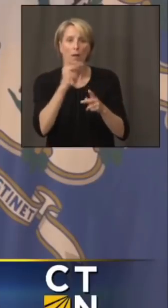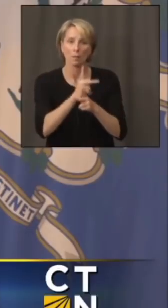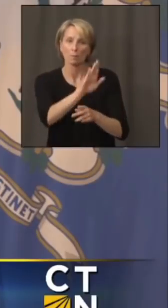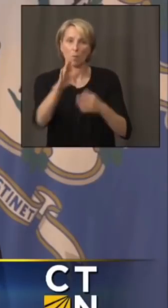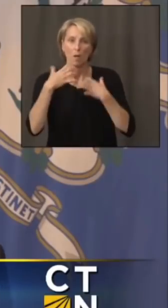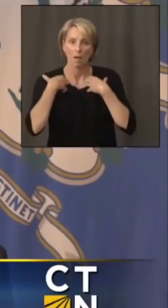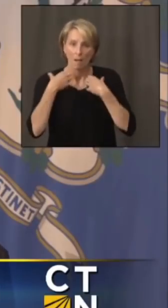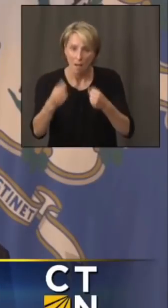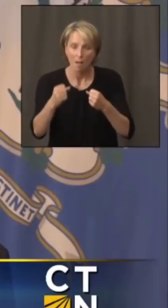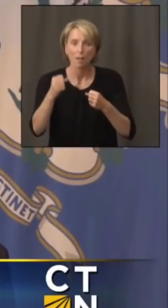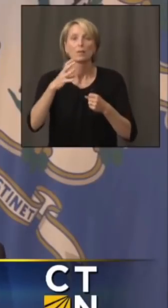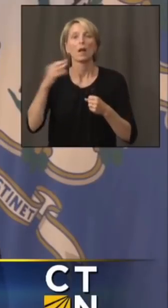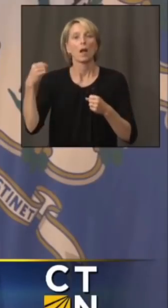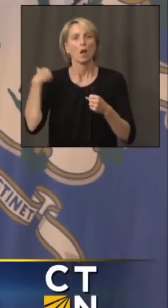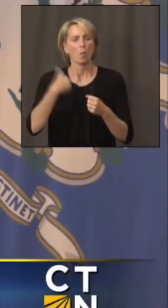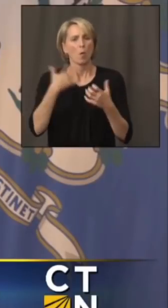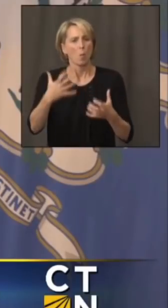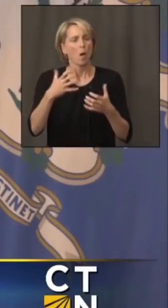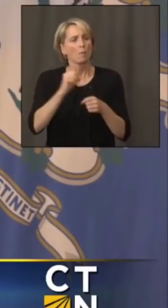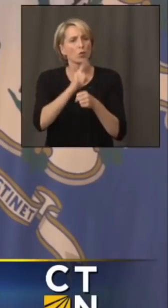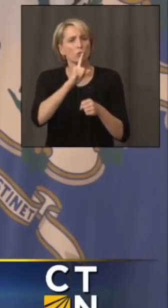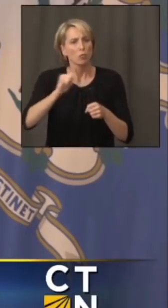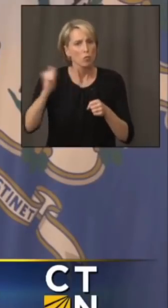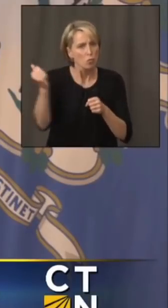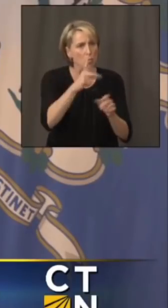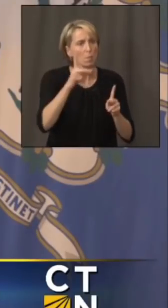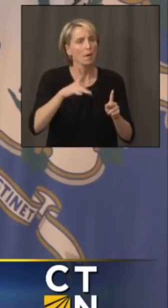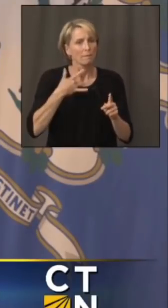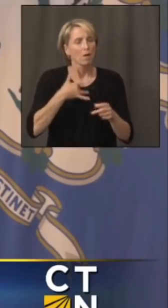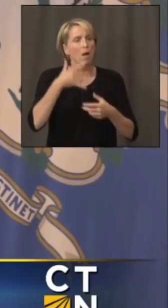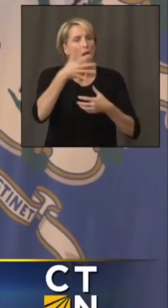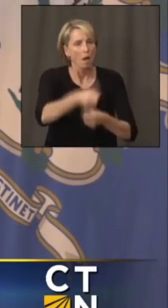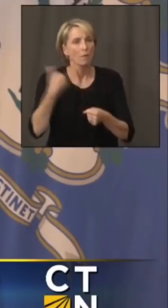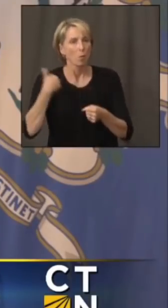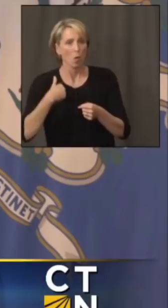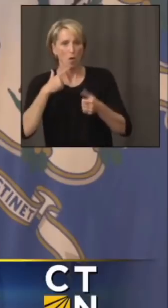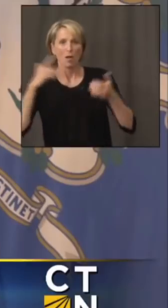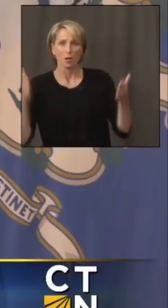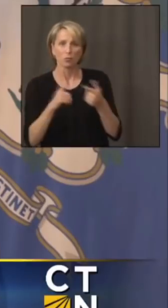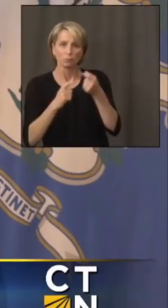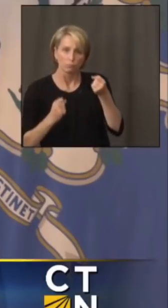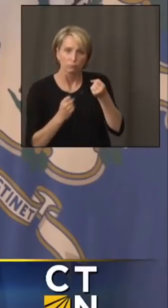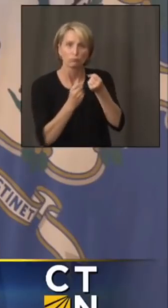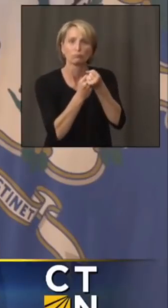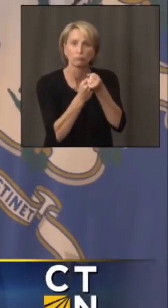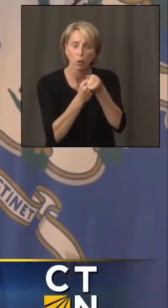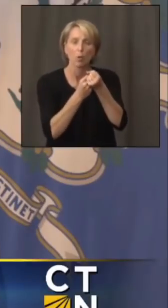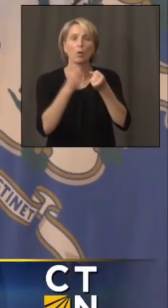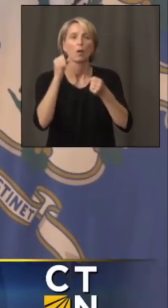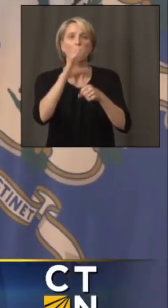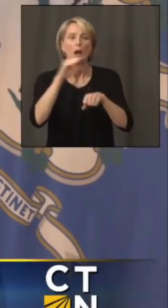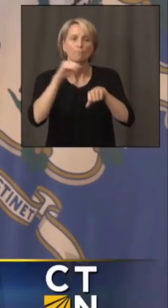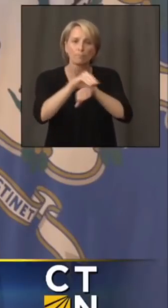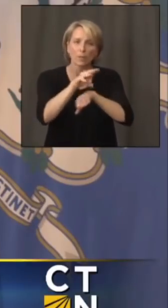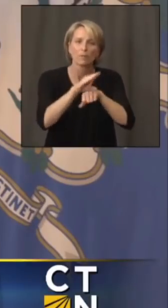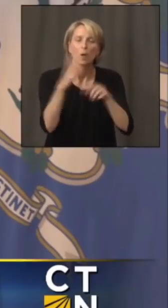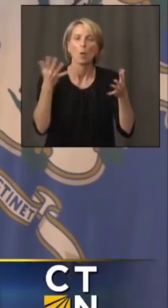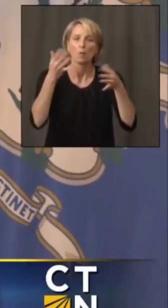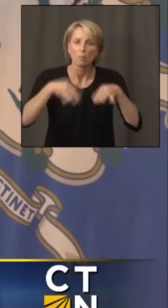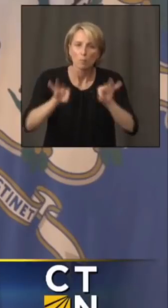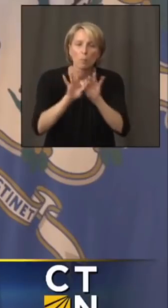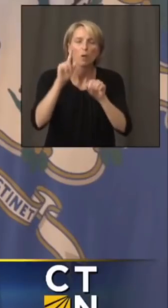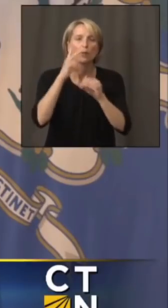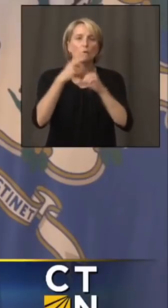were there to give them confidence that we're there to back them up as regards what they need in terms of mask, what they need in terms